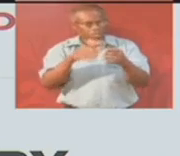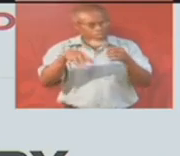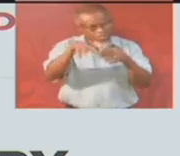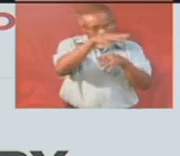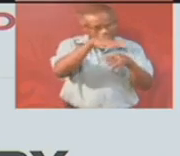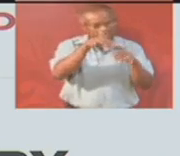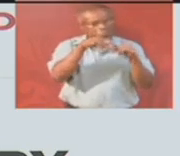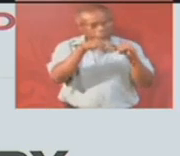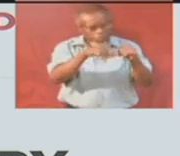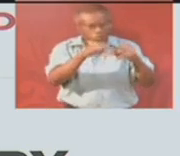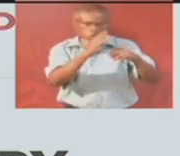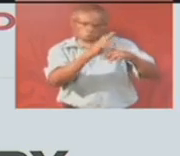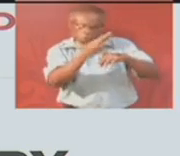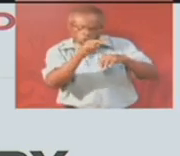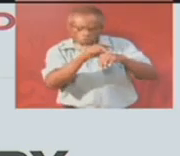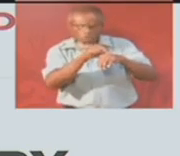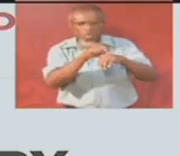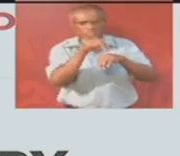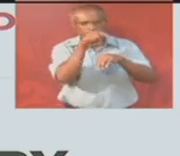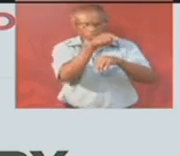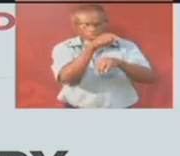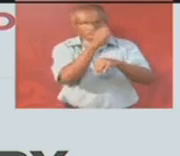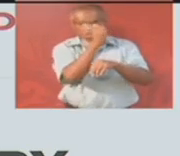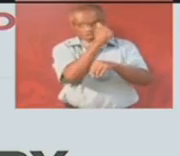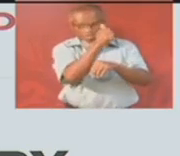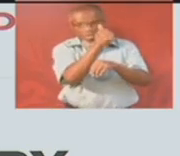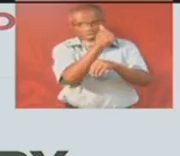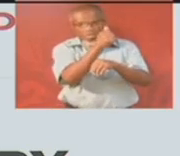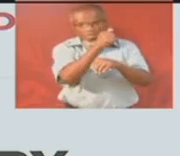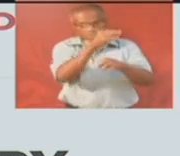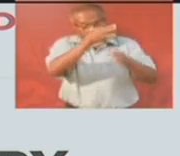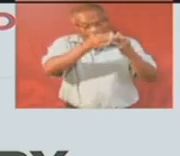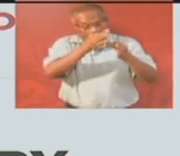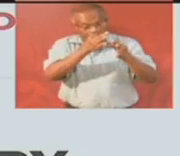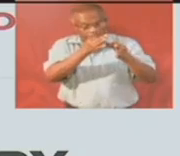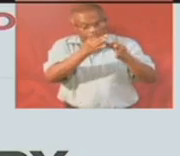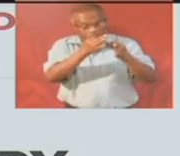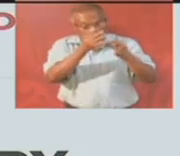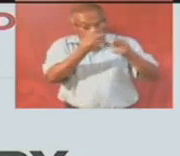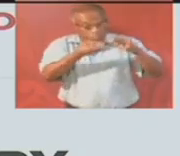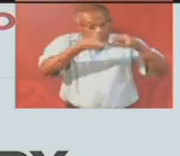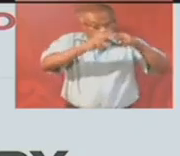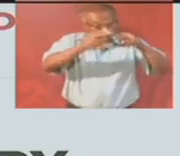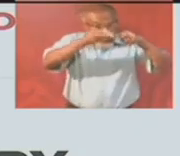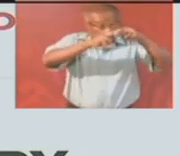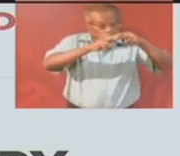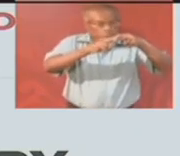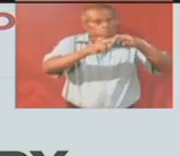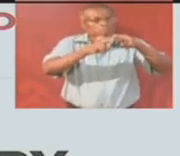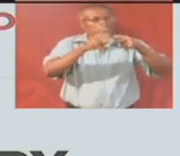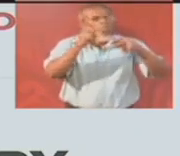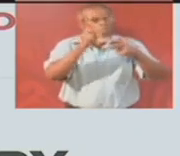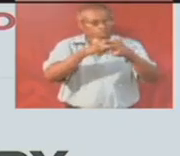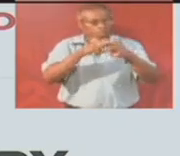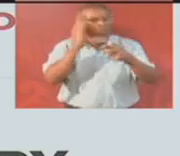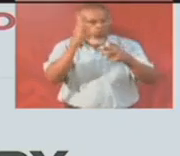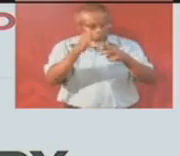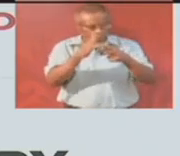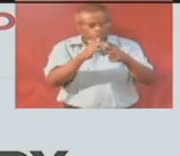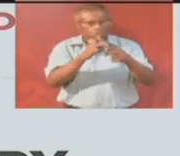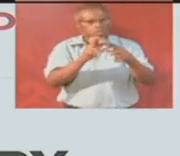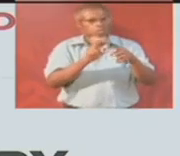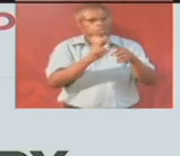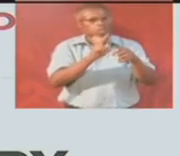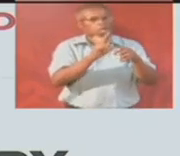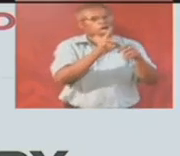is, and I hope it doesn't come to that, so I'm asking the population to help us by wearing your masks,